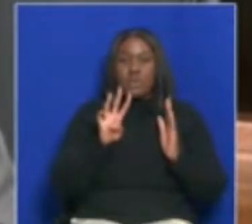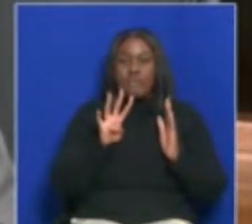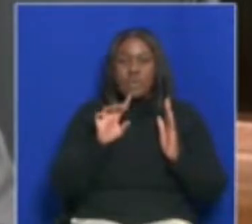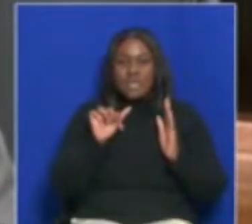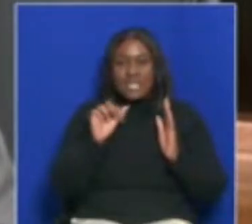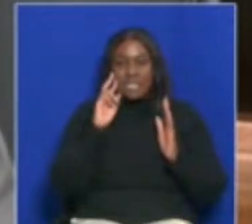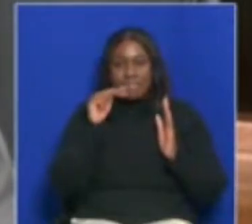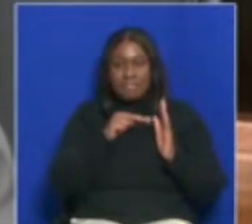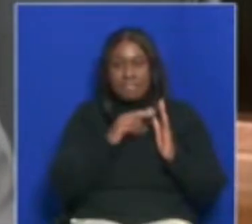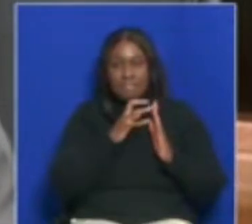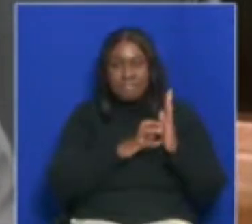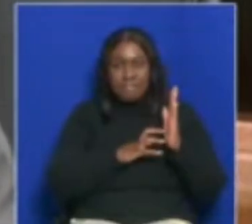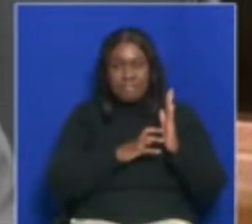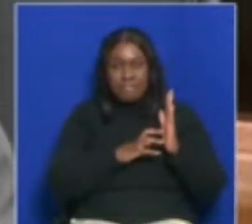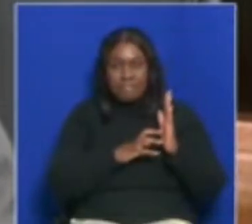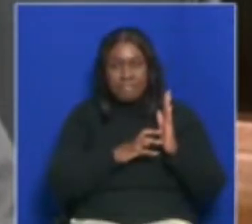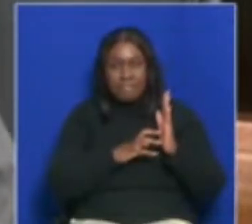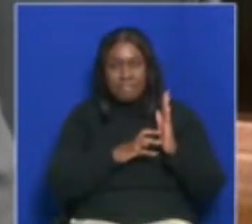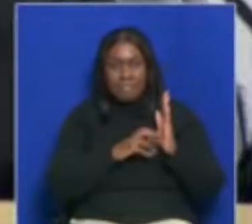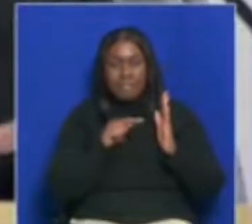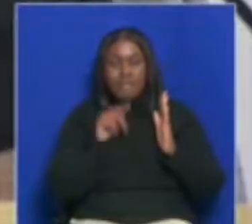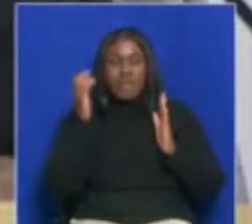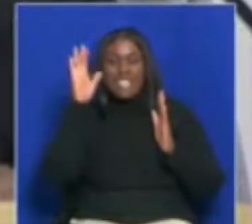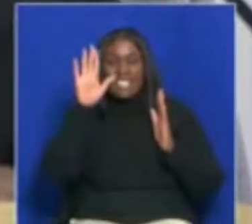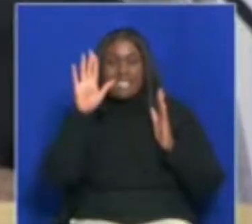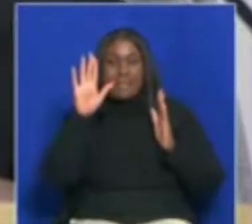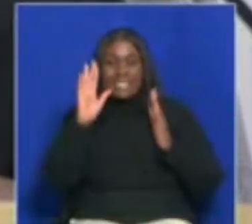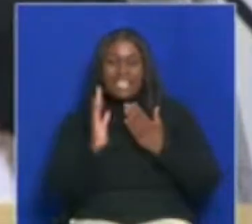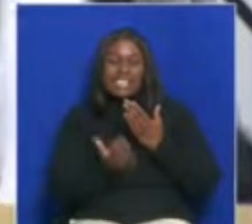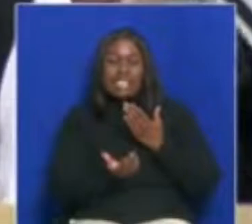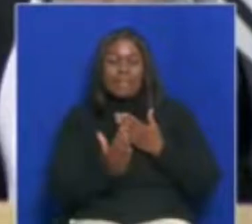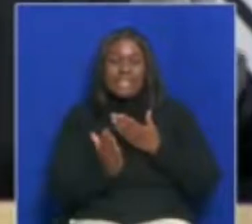of the exhibits bundle, 1246.